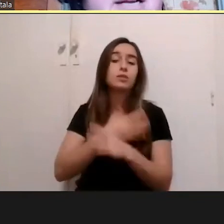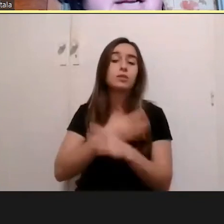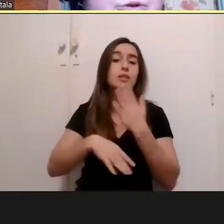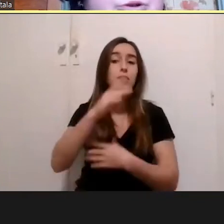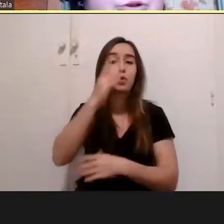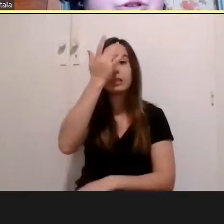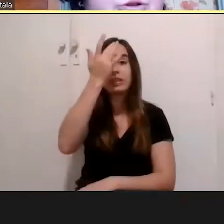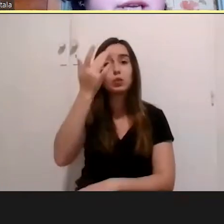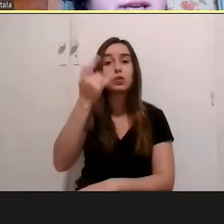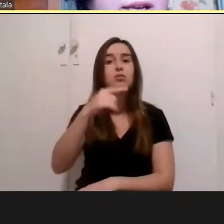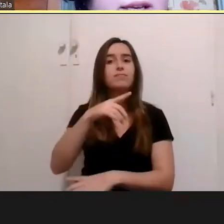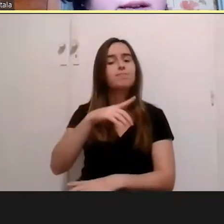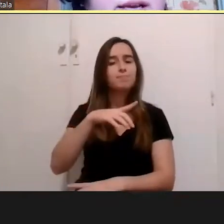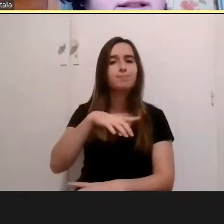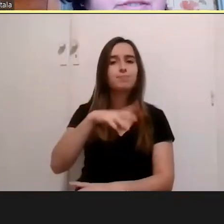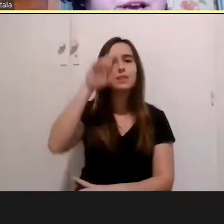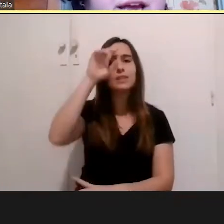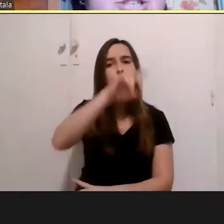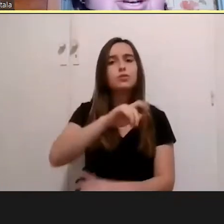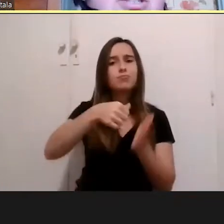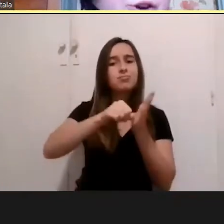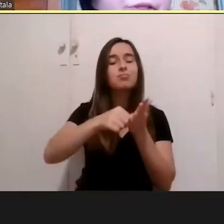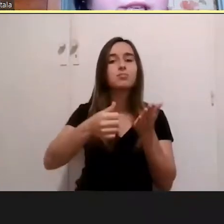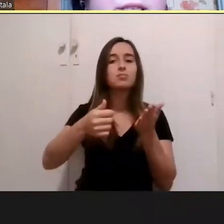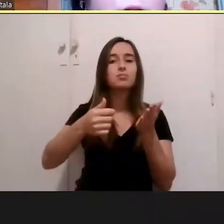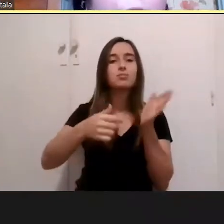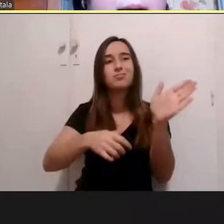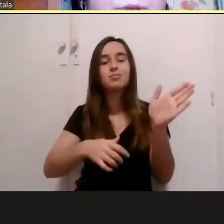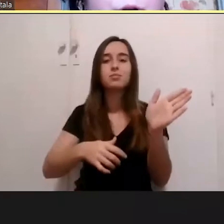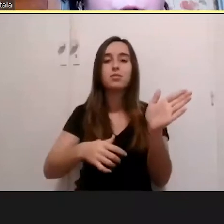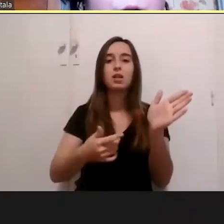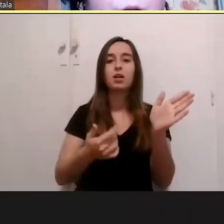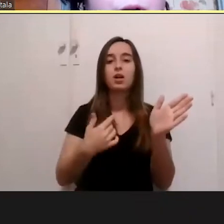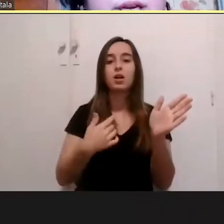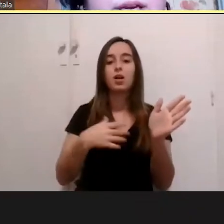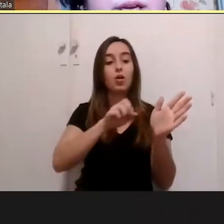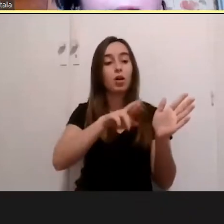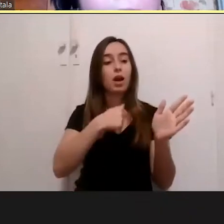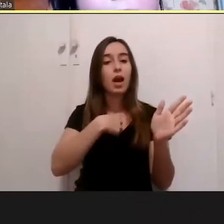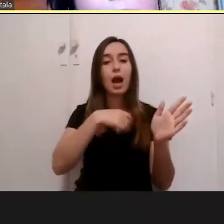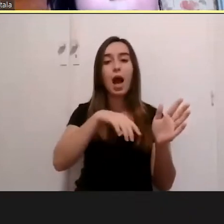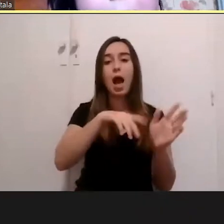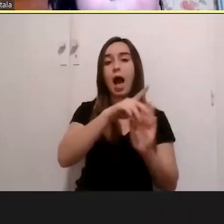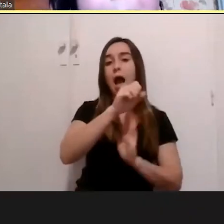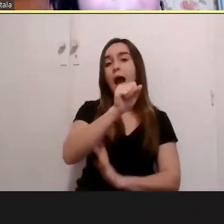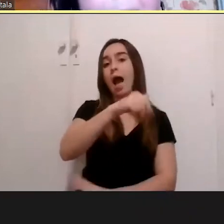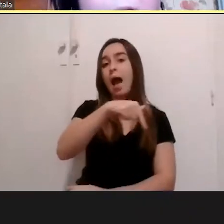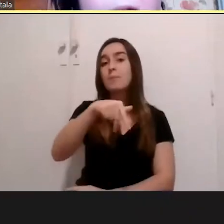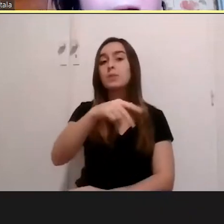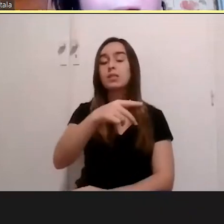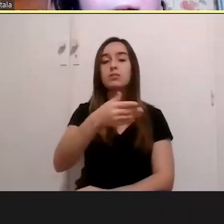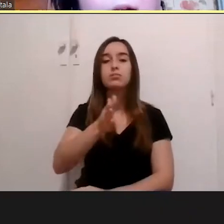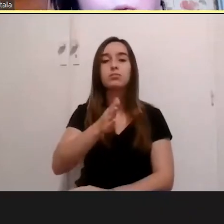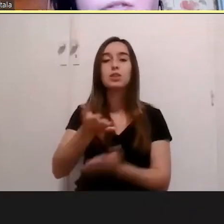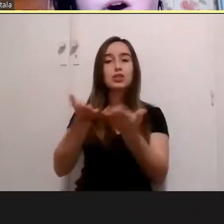can't use it in the identification in services or apps or anything else.